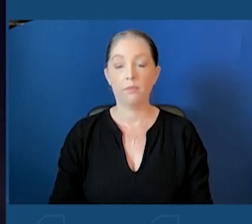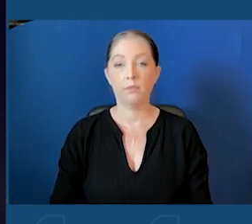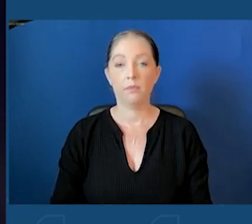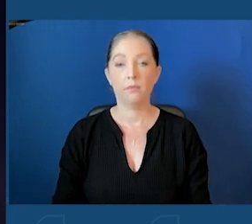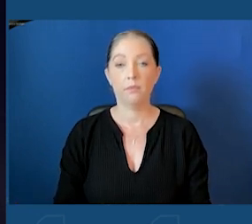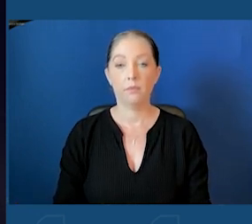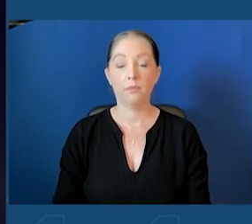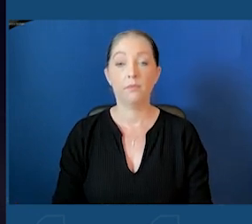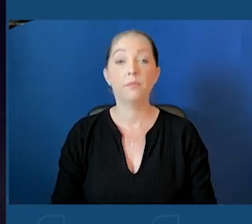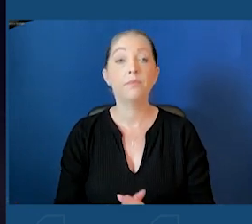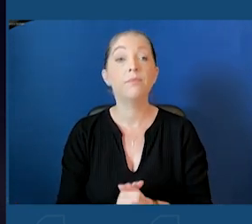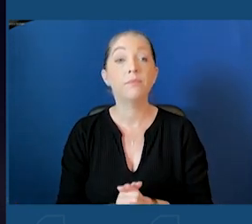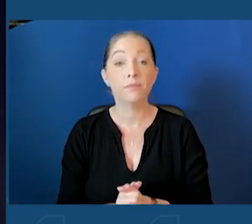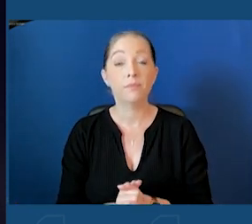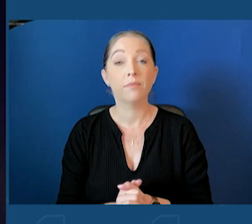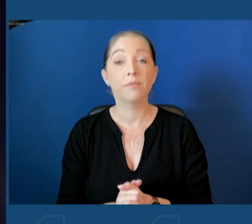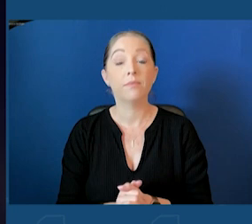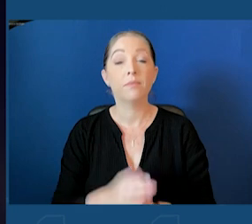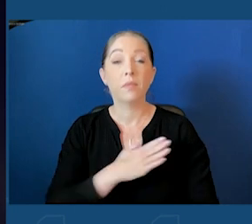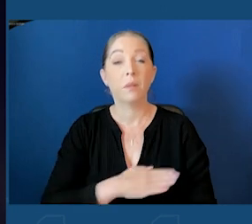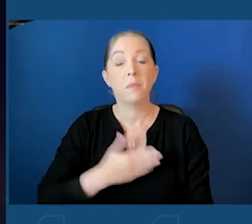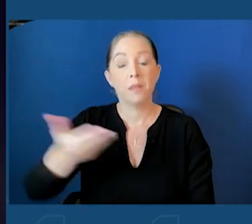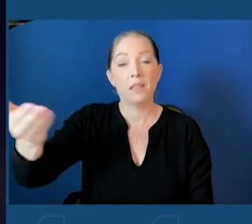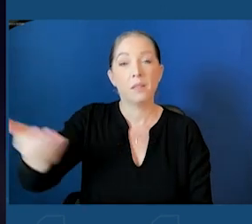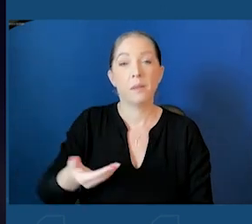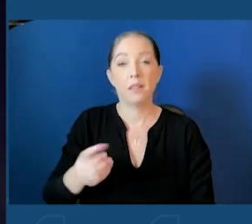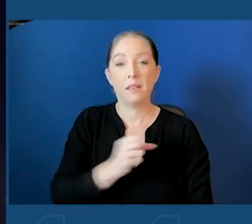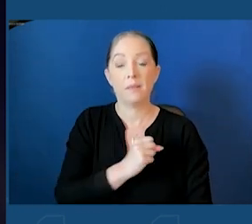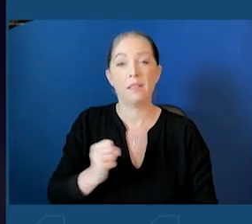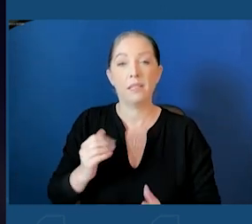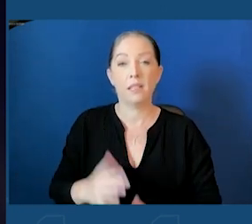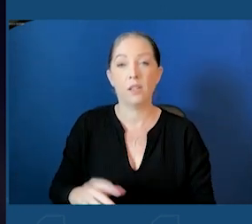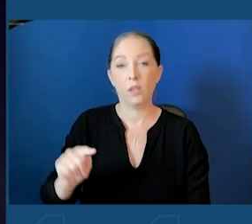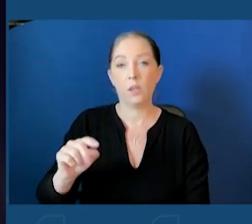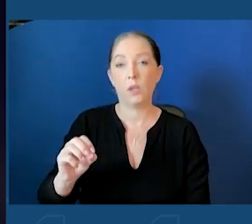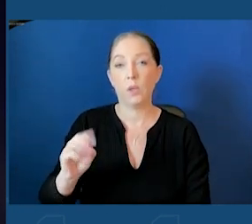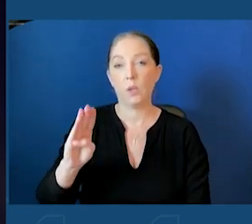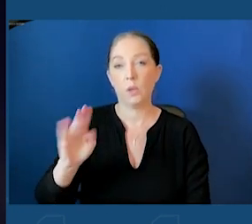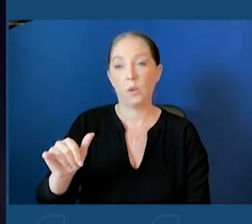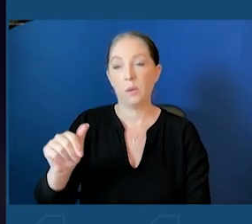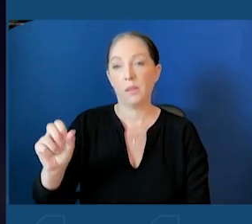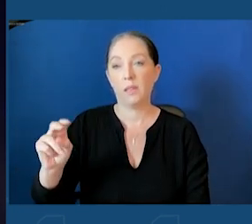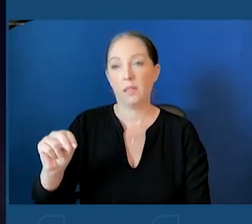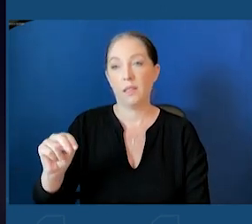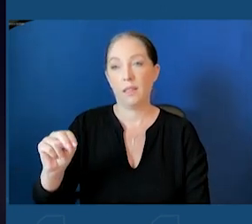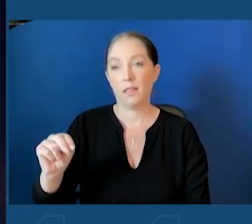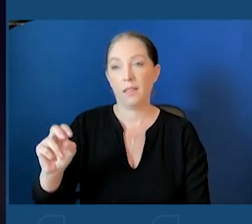Ladies and gentlemen, please welcome to the podium Senator Toby Ann Stavitsky.